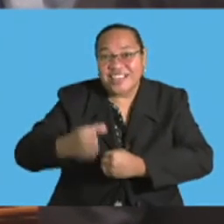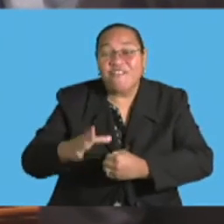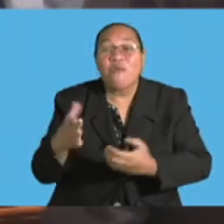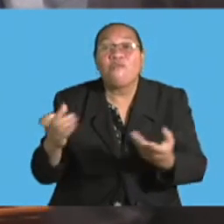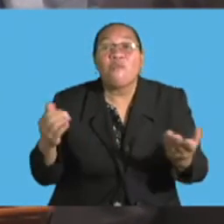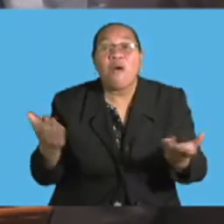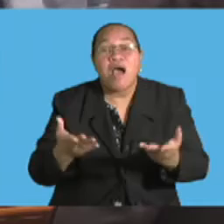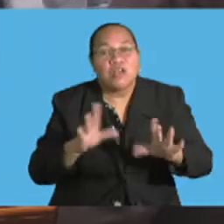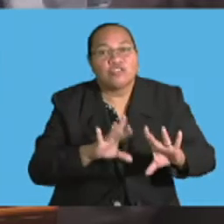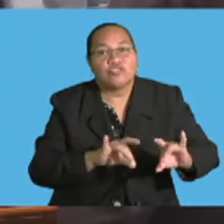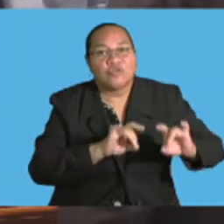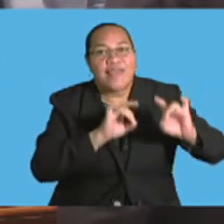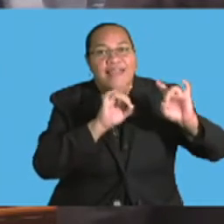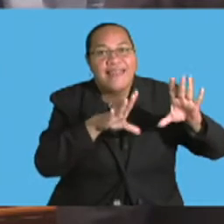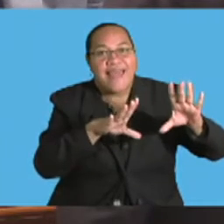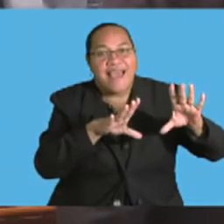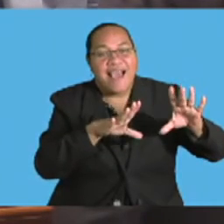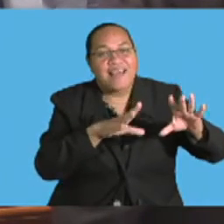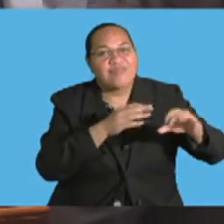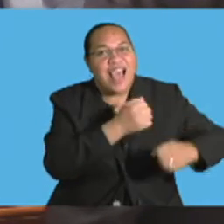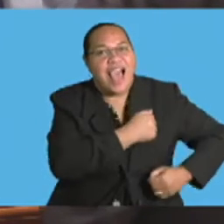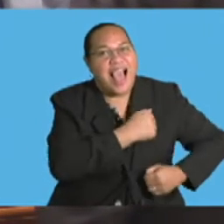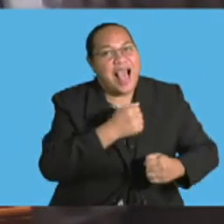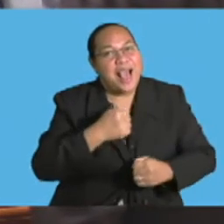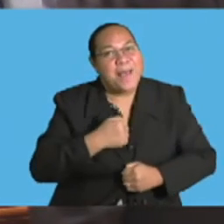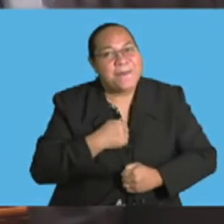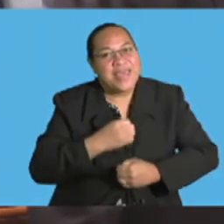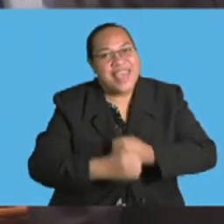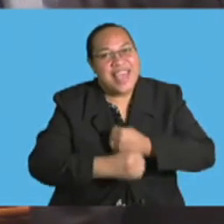Australian Corps of Army Engineers,